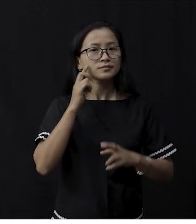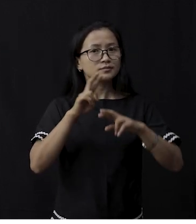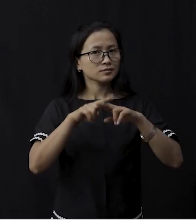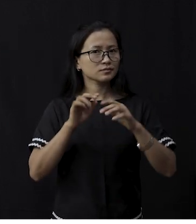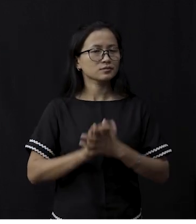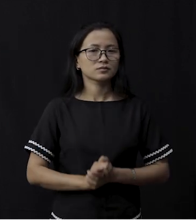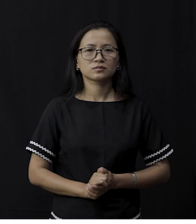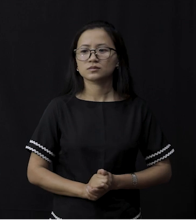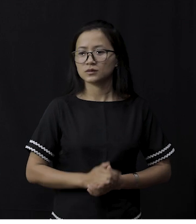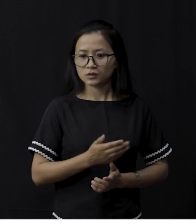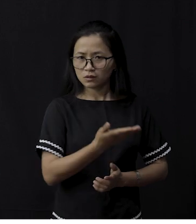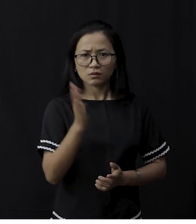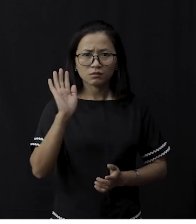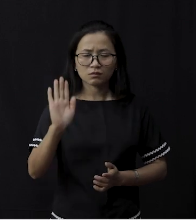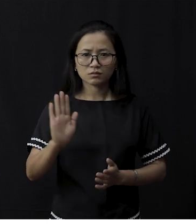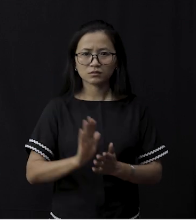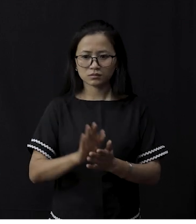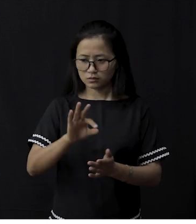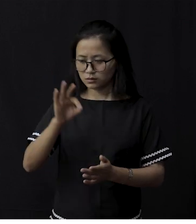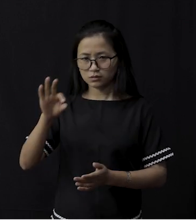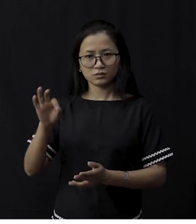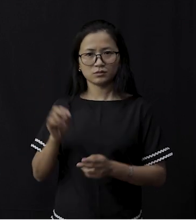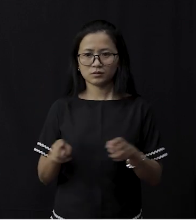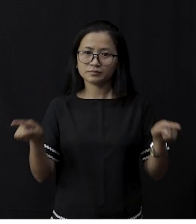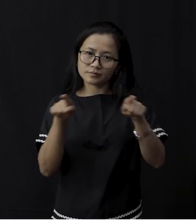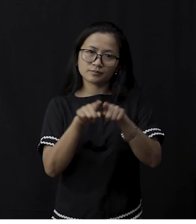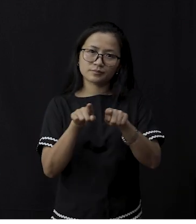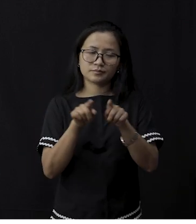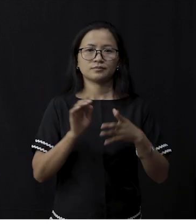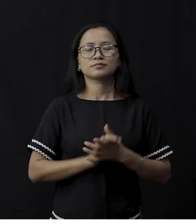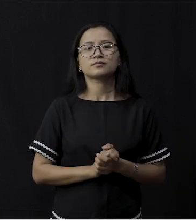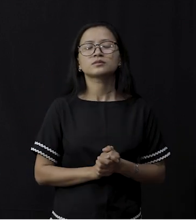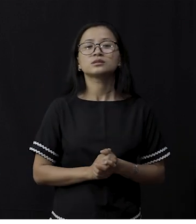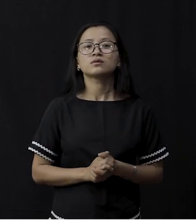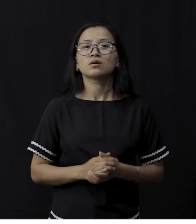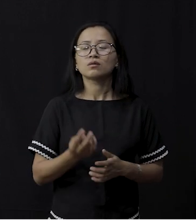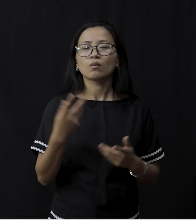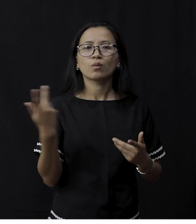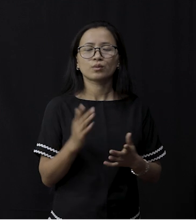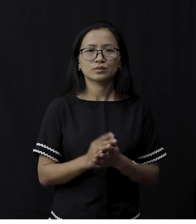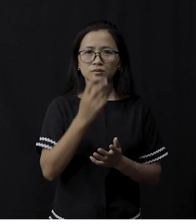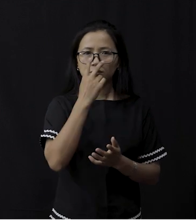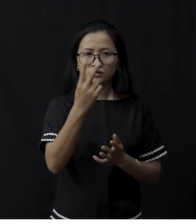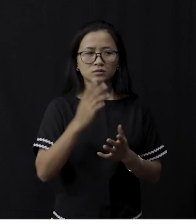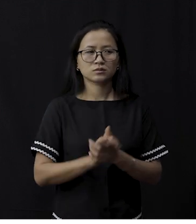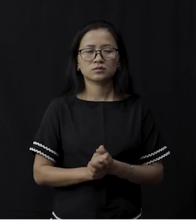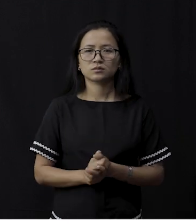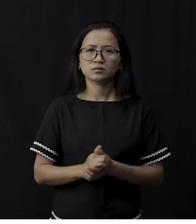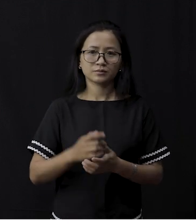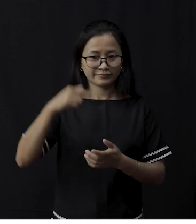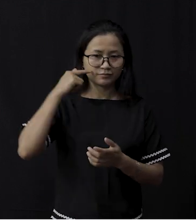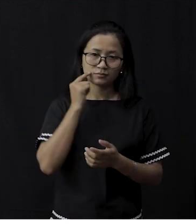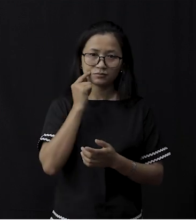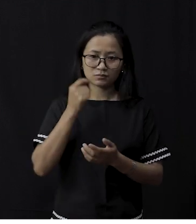if your list and my list are the same. So what I saw in my room was a